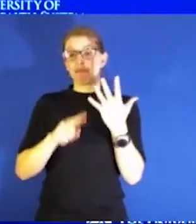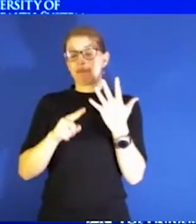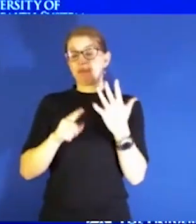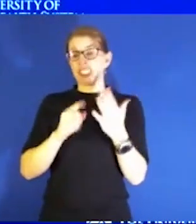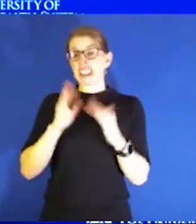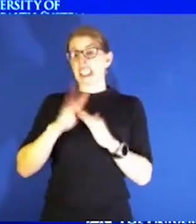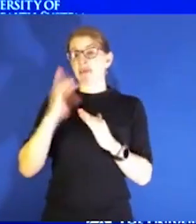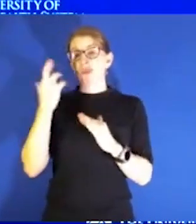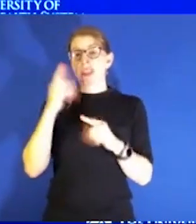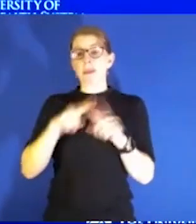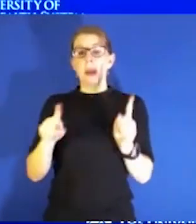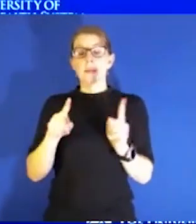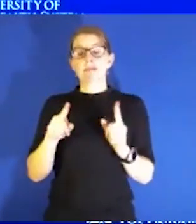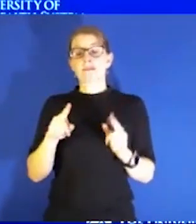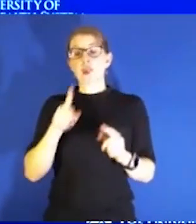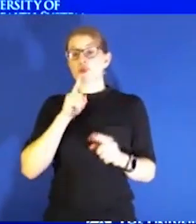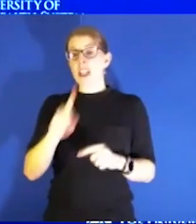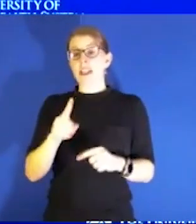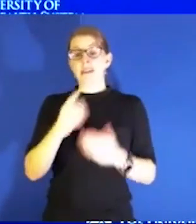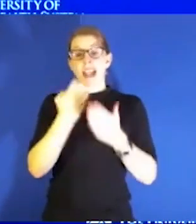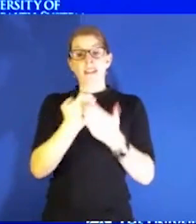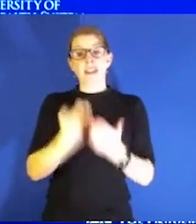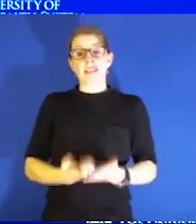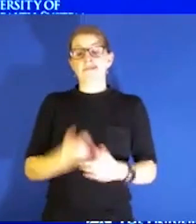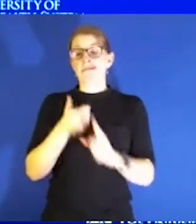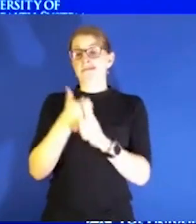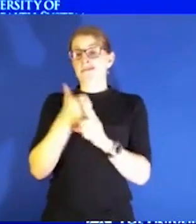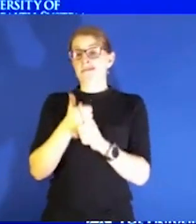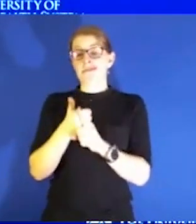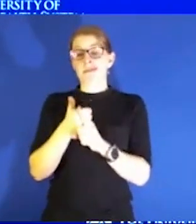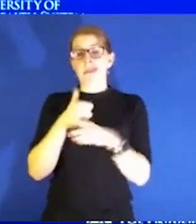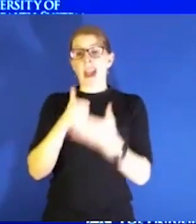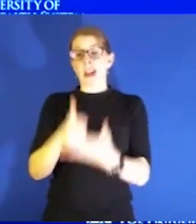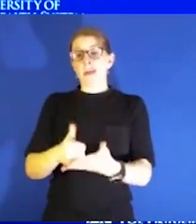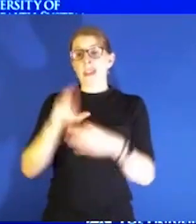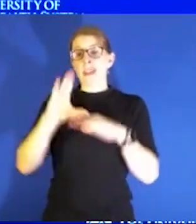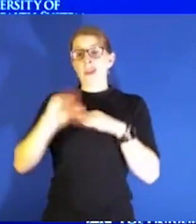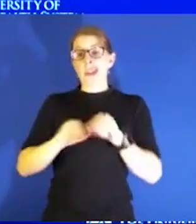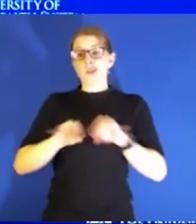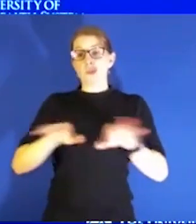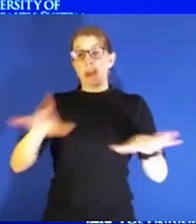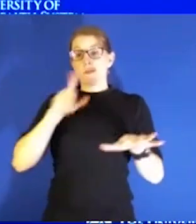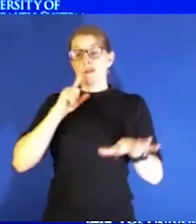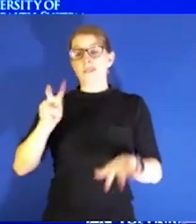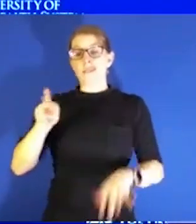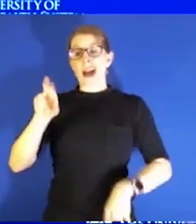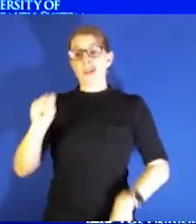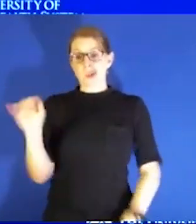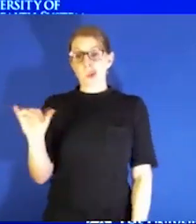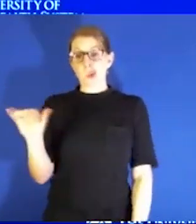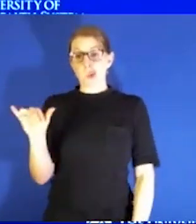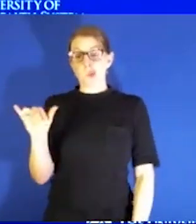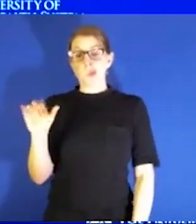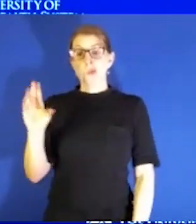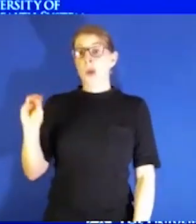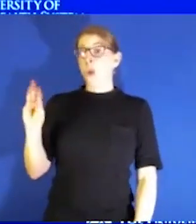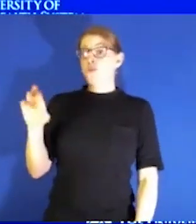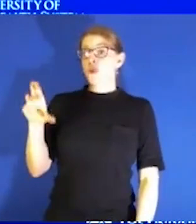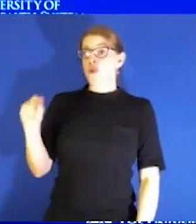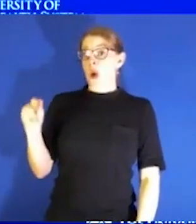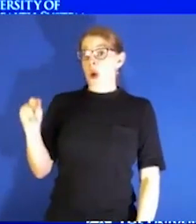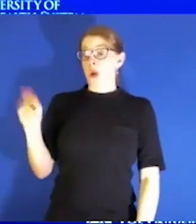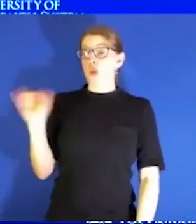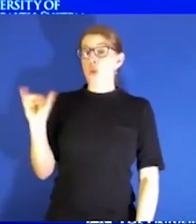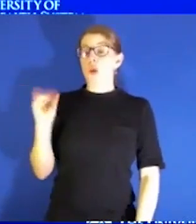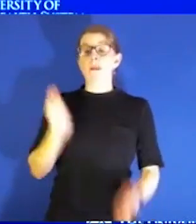there is evidence that you do help decrease the spread of the virus as well. Even Omicron, maybe a